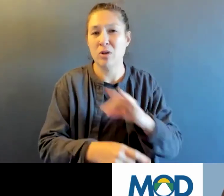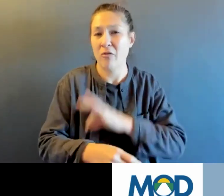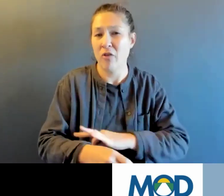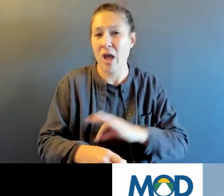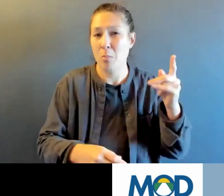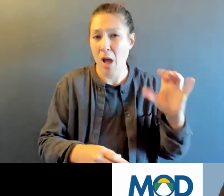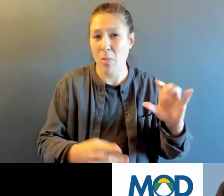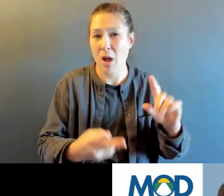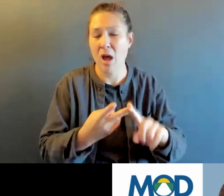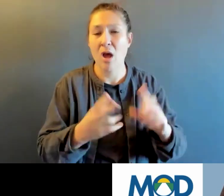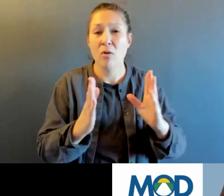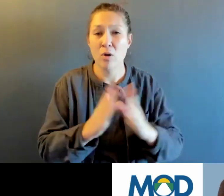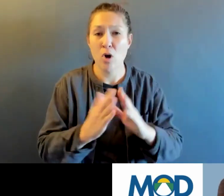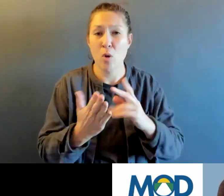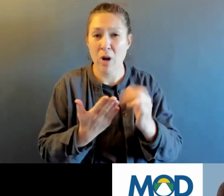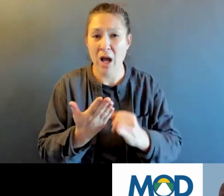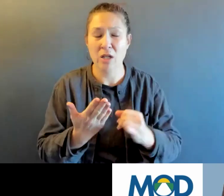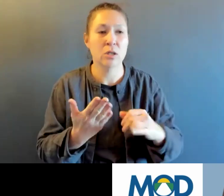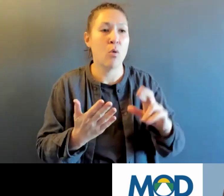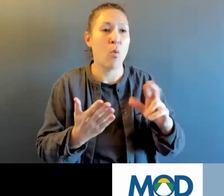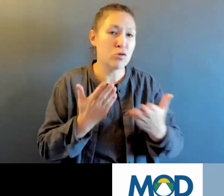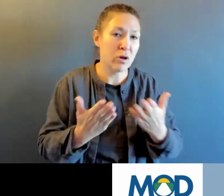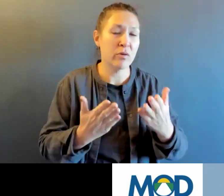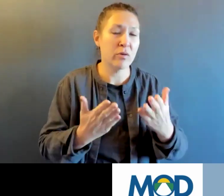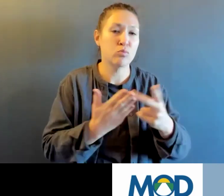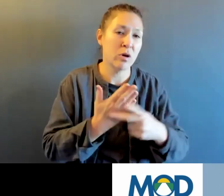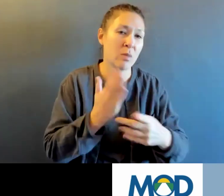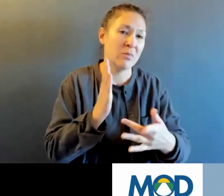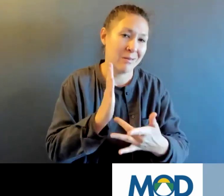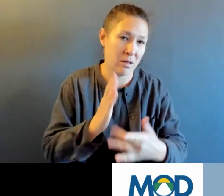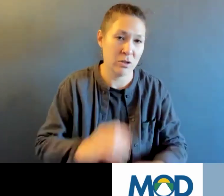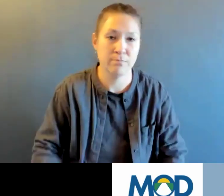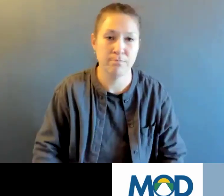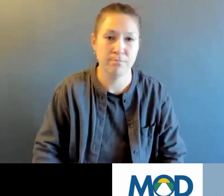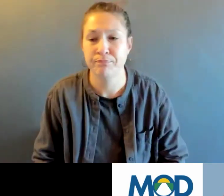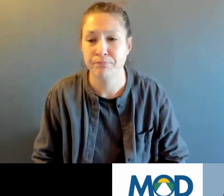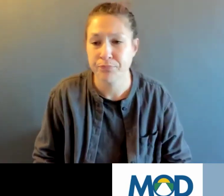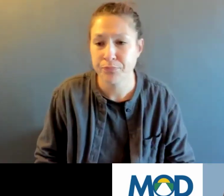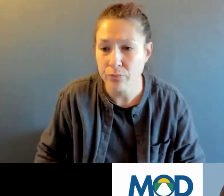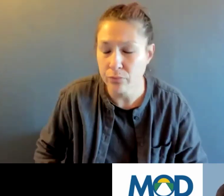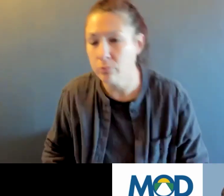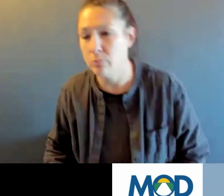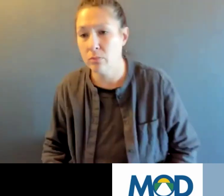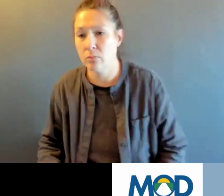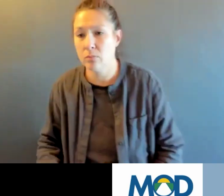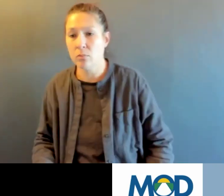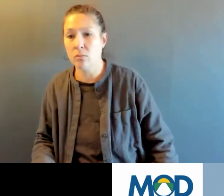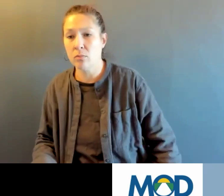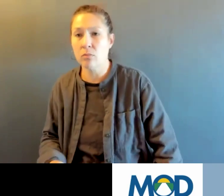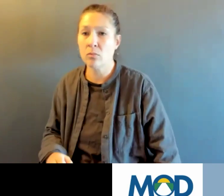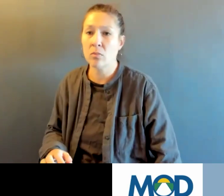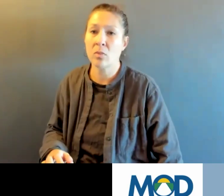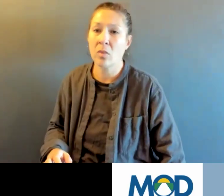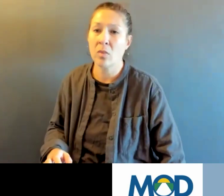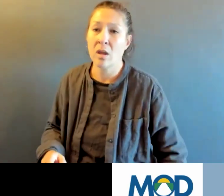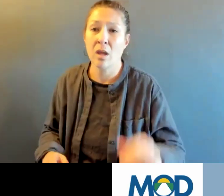has to be used or services or programs or technology for the municipality. You can use those funds for that. If you as a commission have decided we're